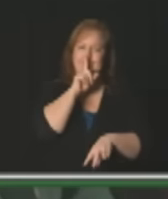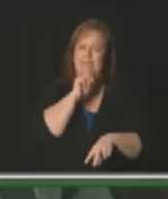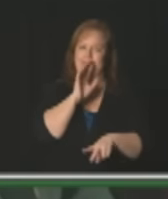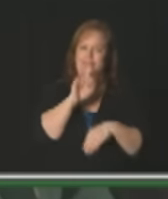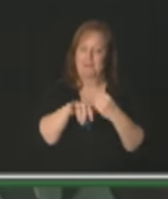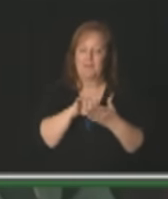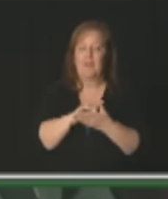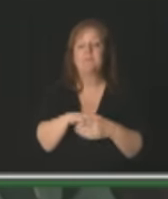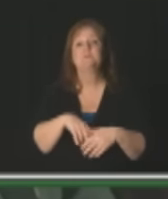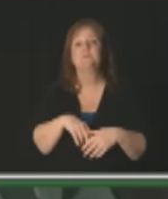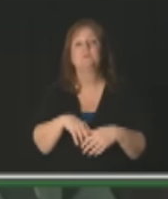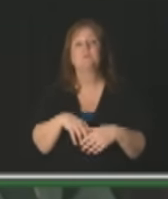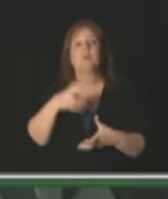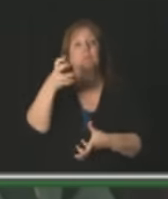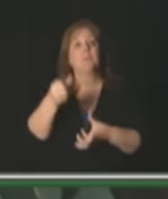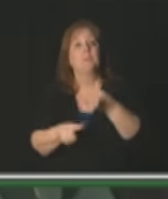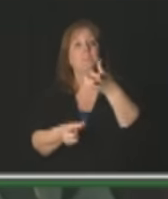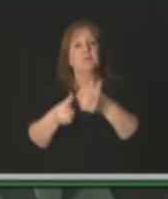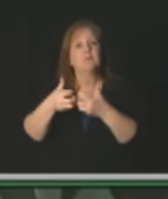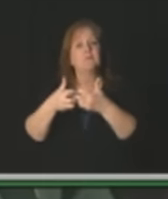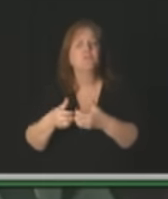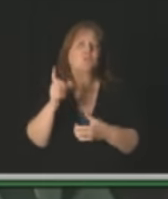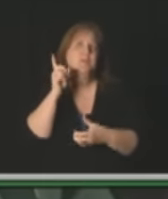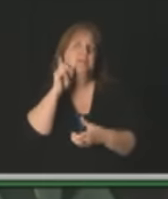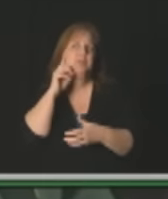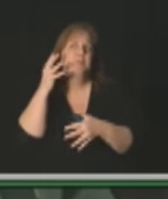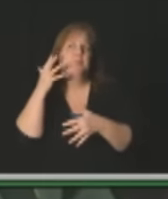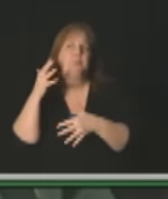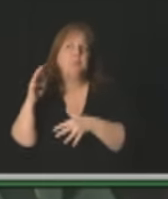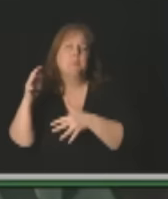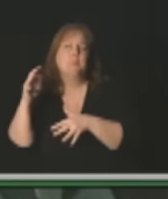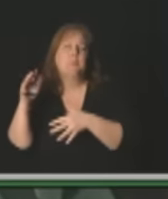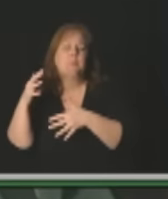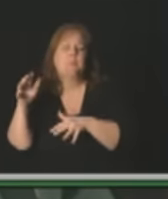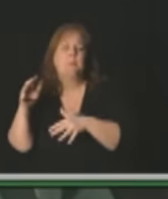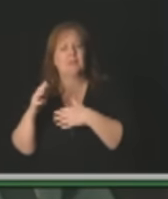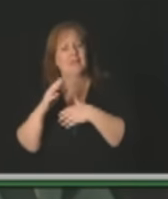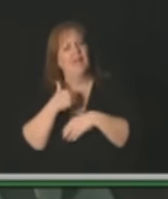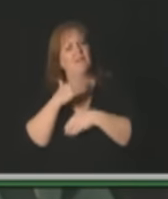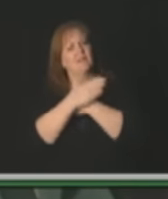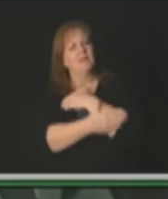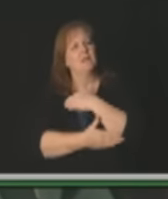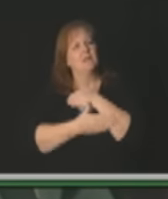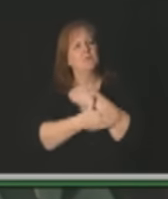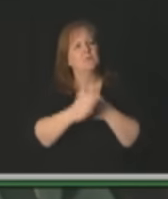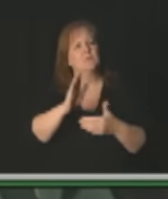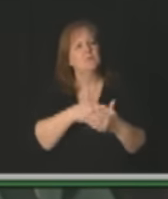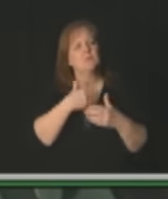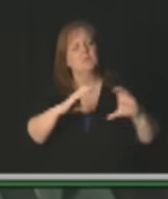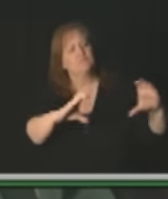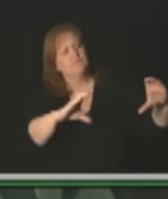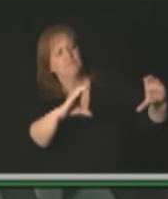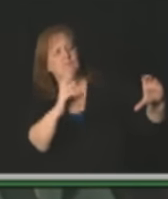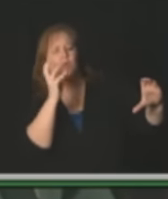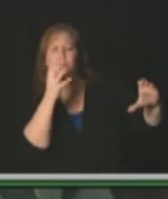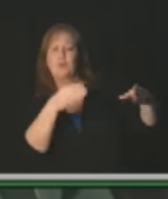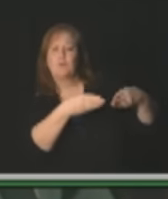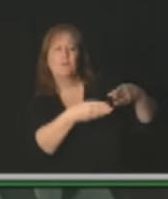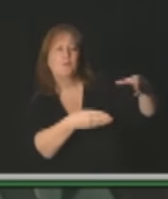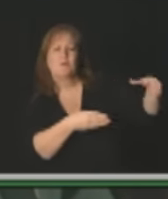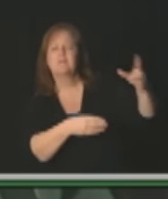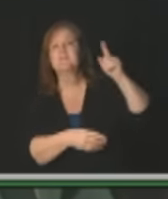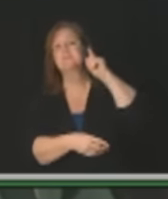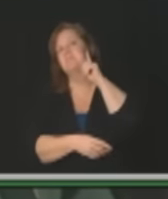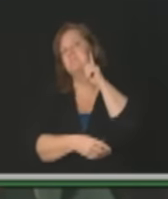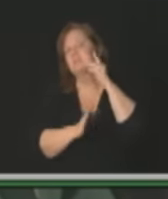The milking machines hissed softly in the background as country music played on an old radio in the corner. And this was